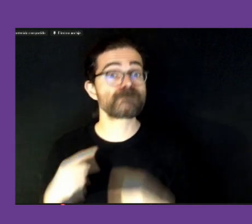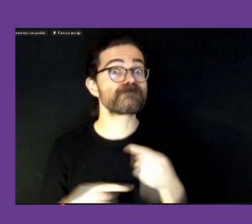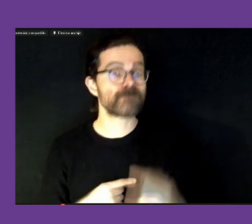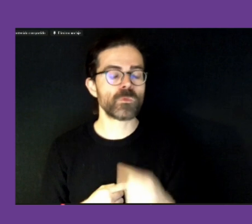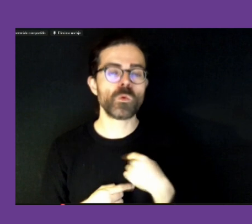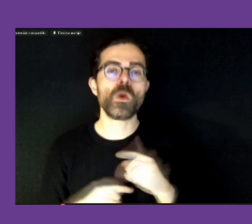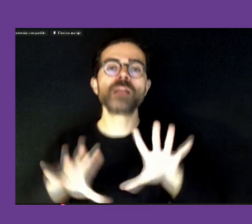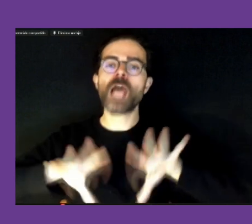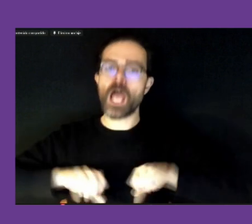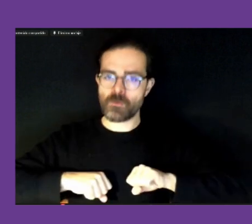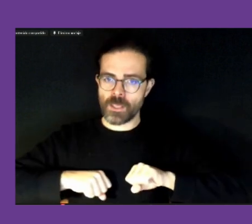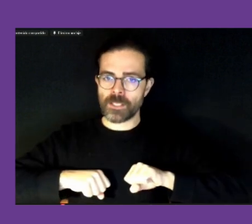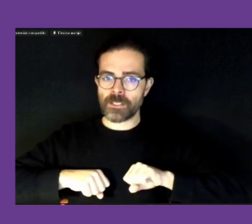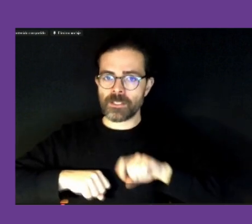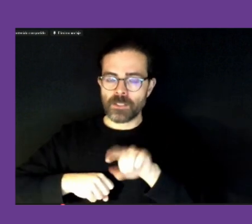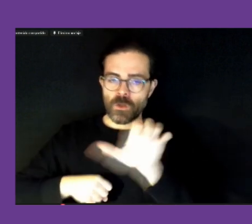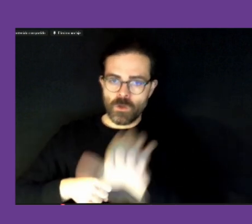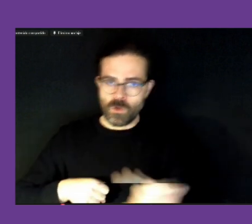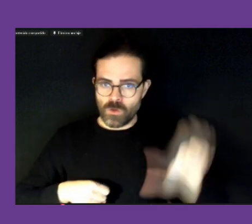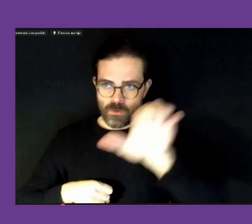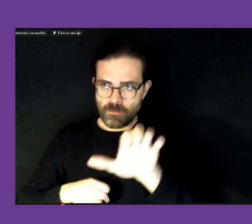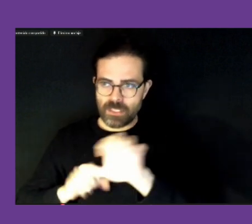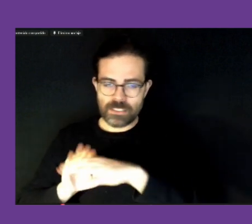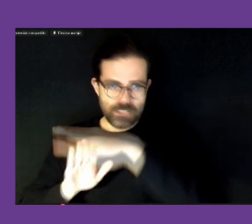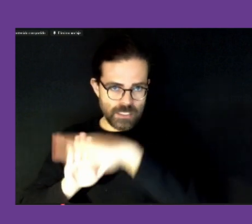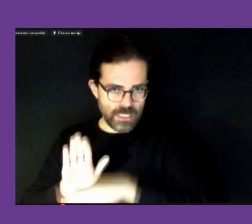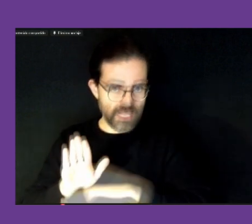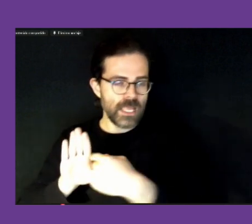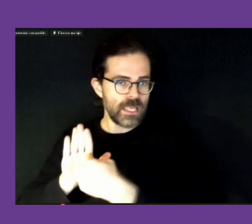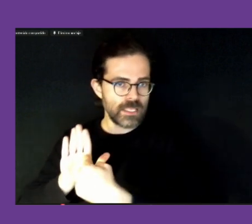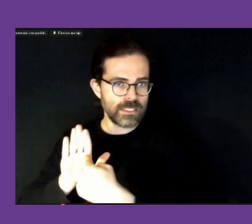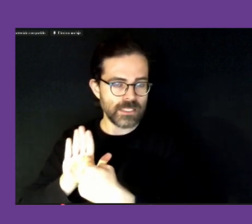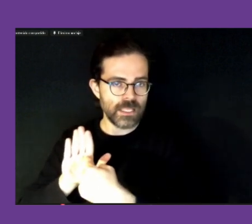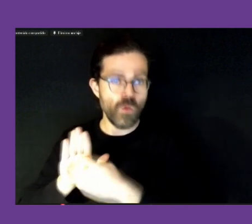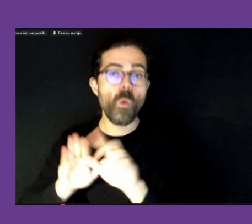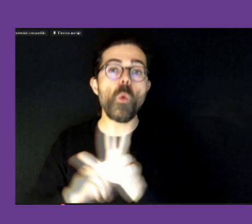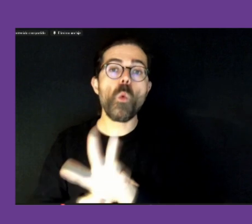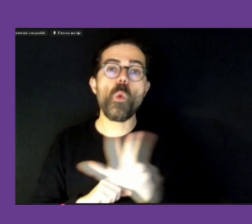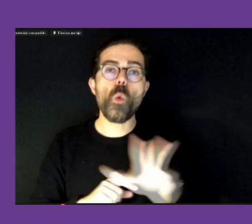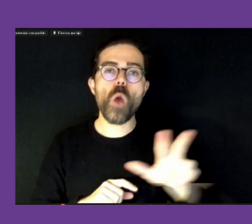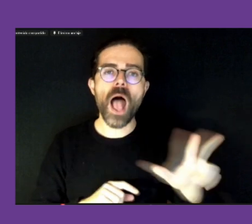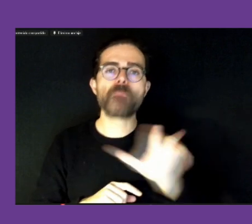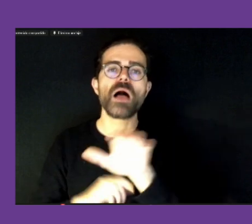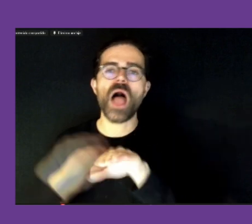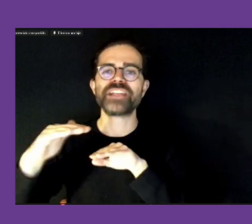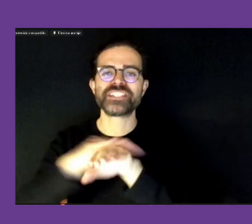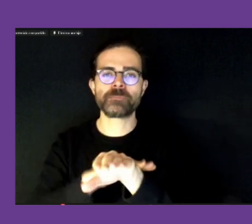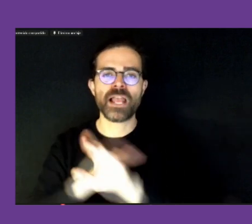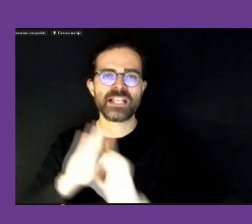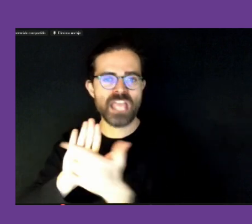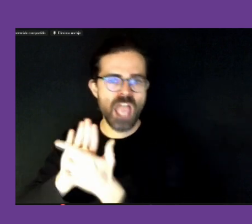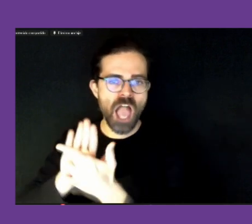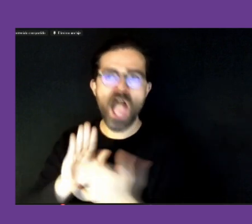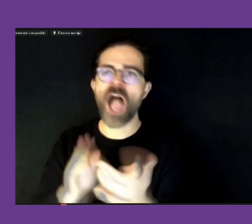specific accessibility legislation, such as the Web Accessibility Directive or the Accessibility Act, these standards that are meant to be